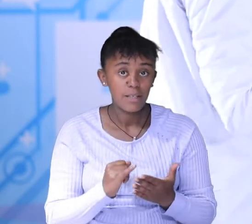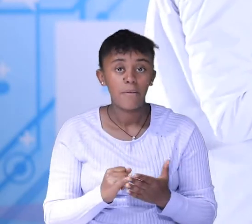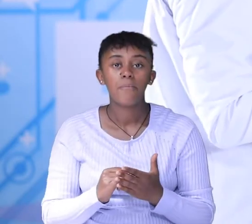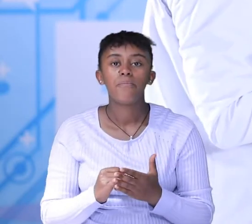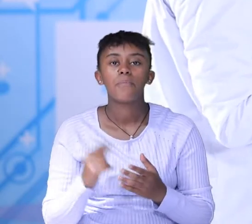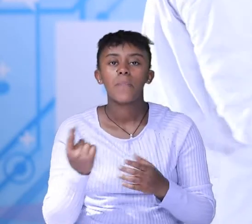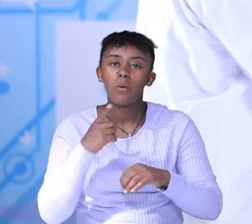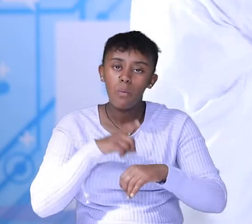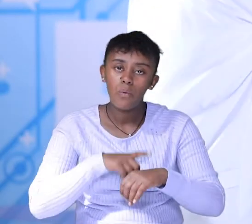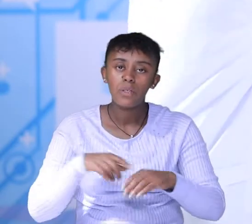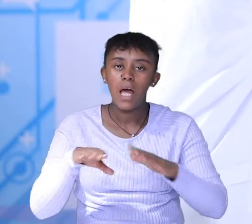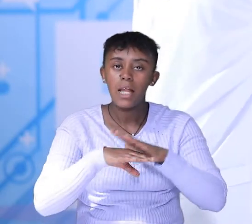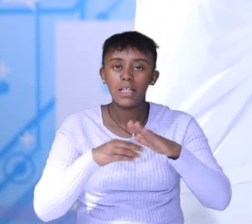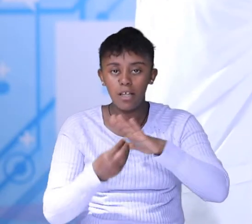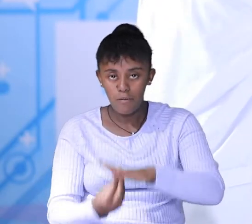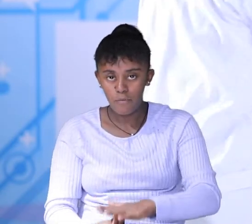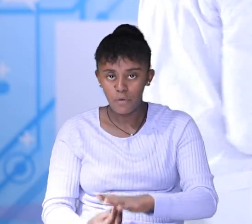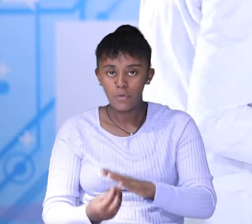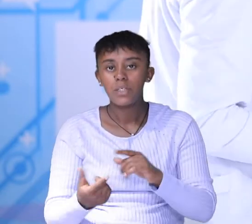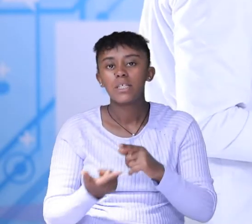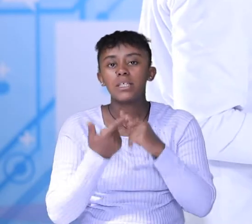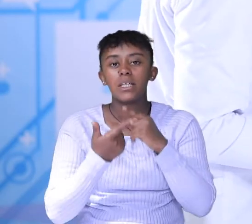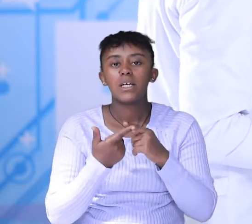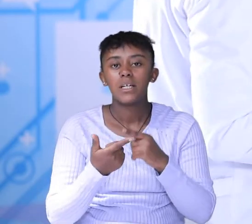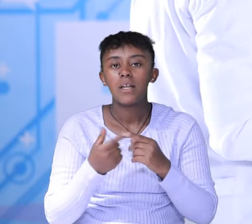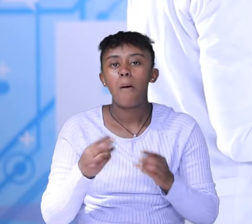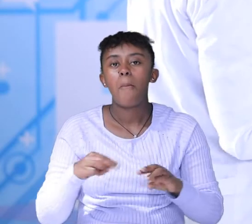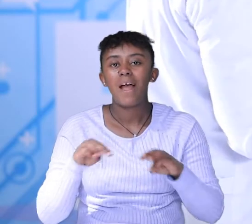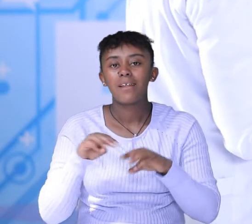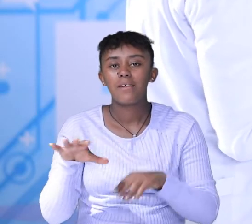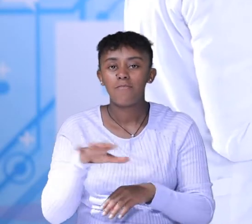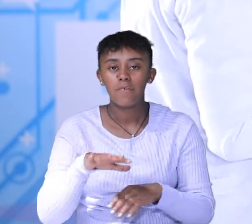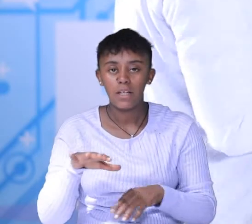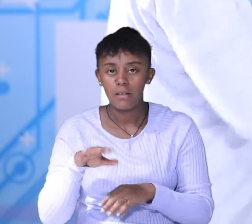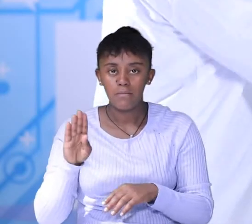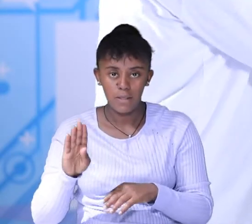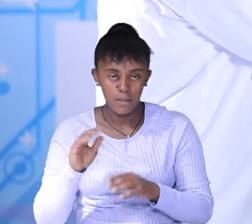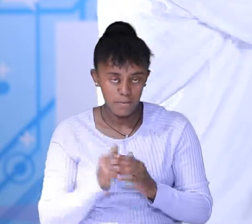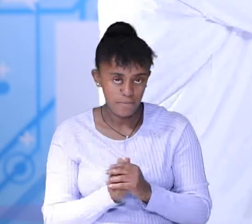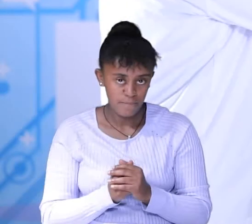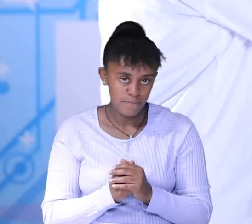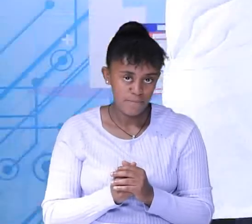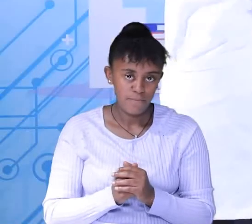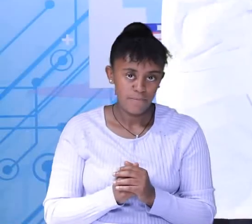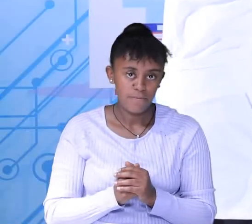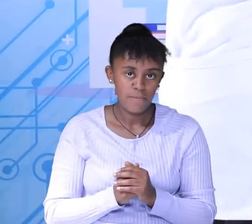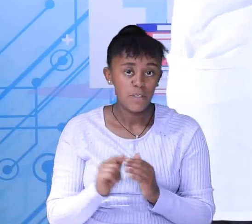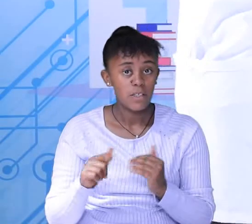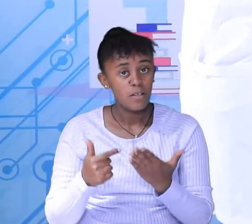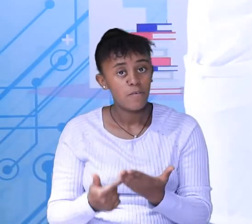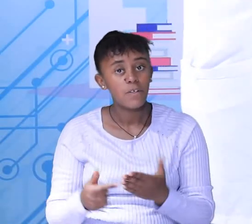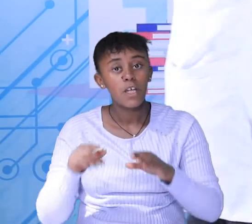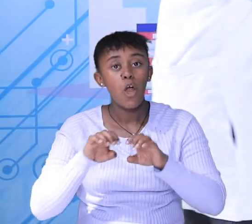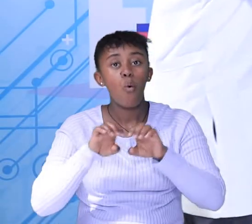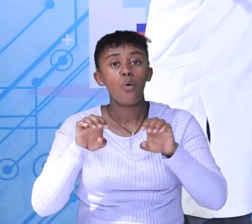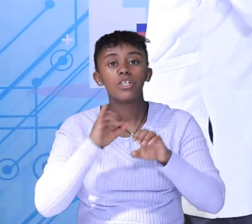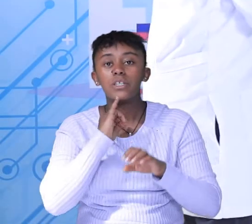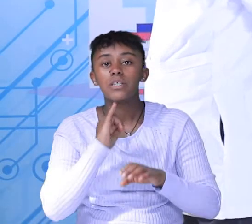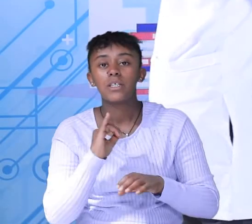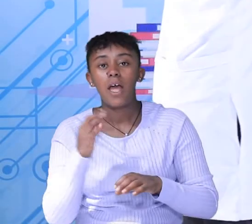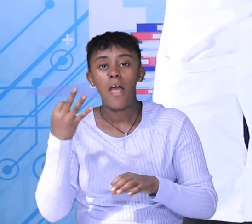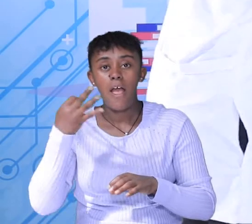and inversely proportional to the distance from the separation. So this is a very important equation in this unit